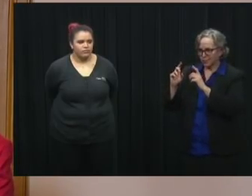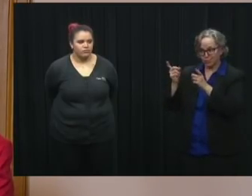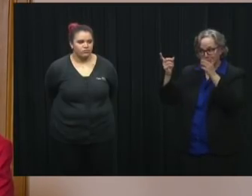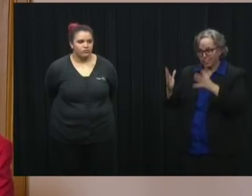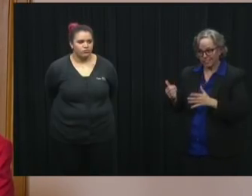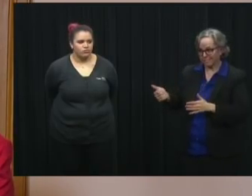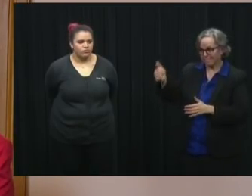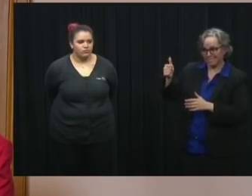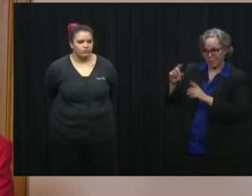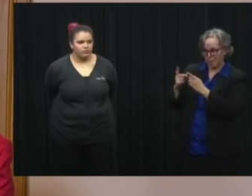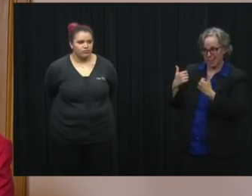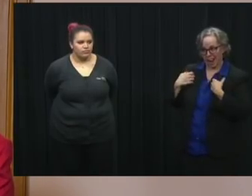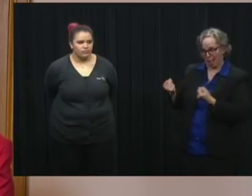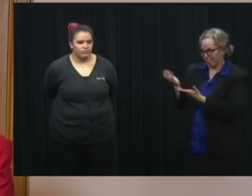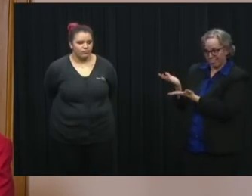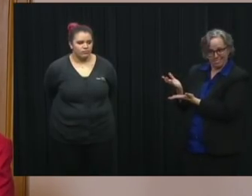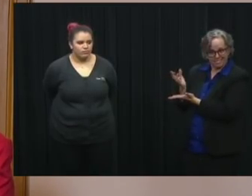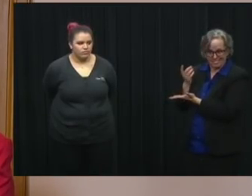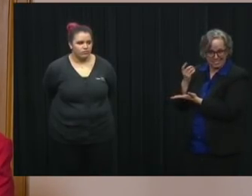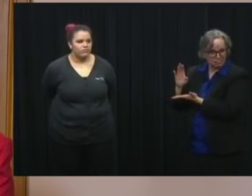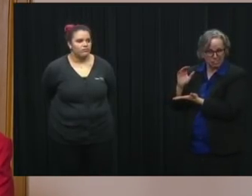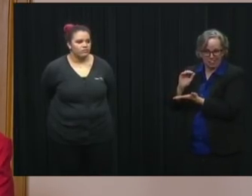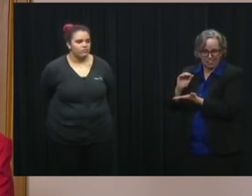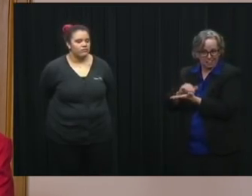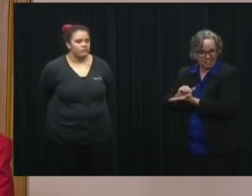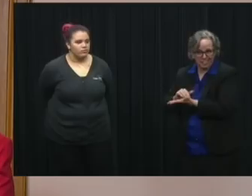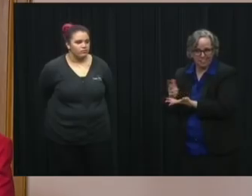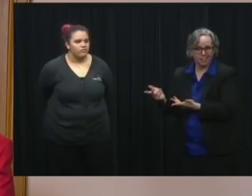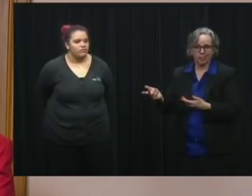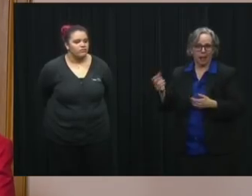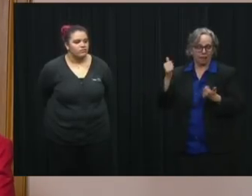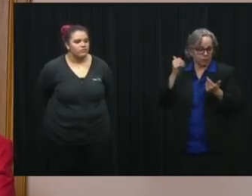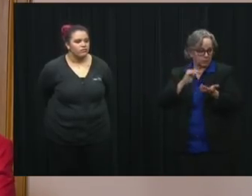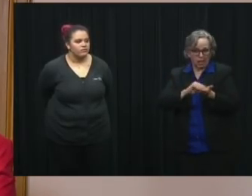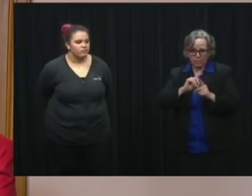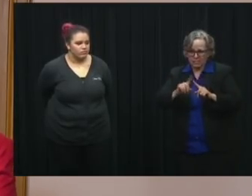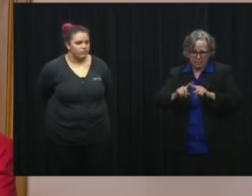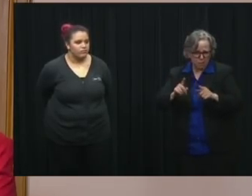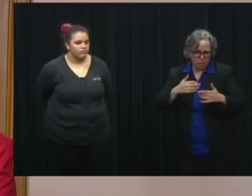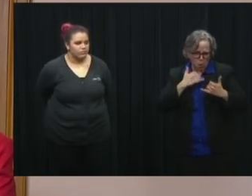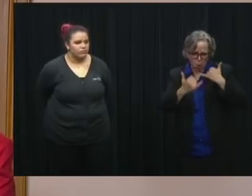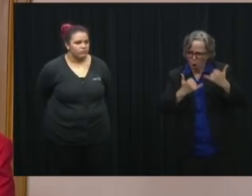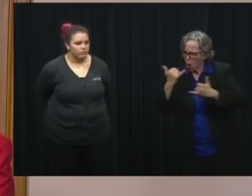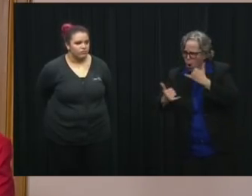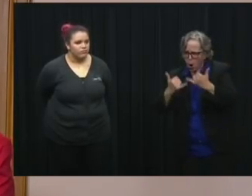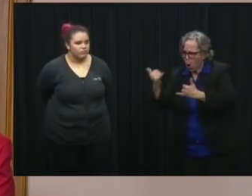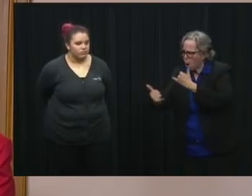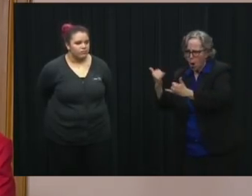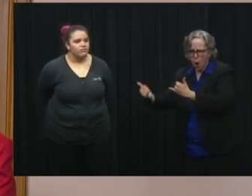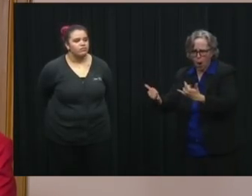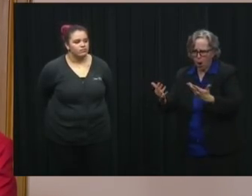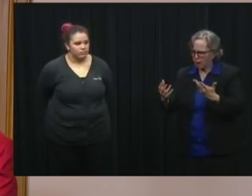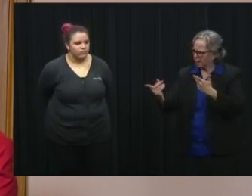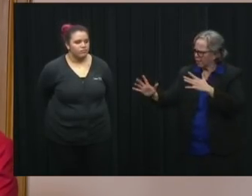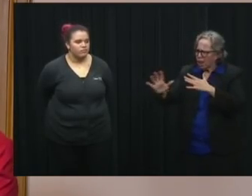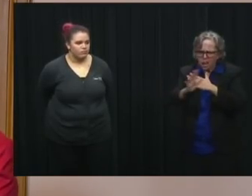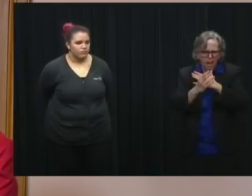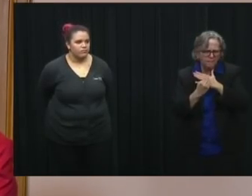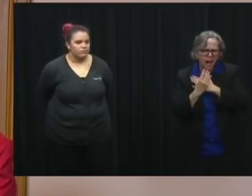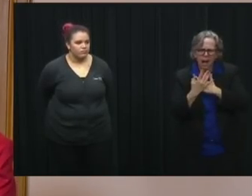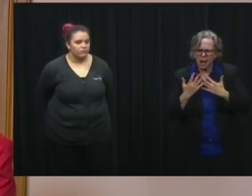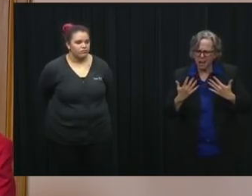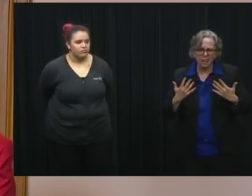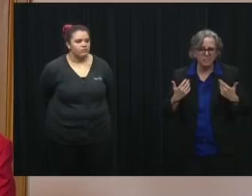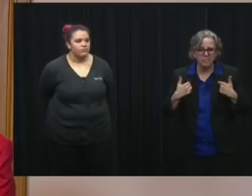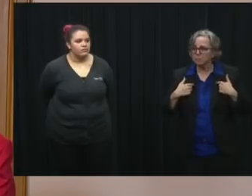14 doctors around the state of Ohio who we call upon to get advice from. In addition to that, we reach out